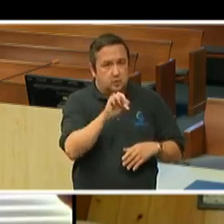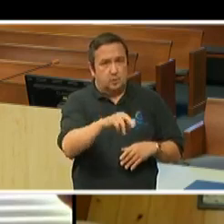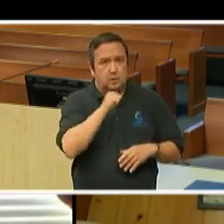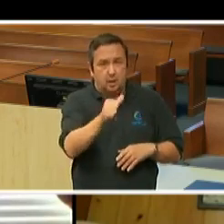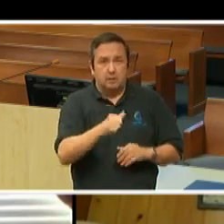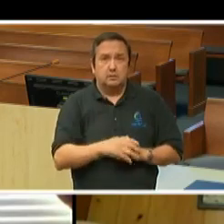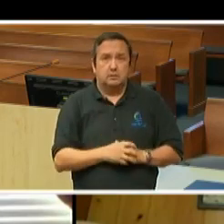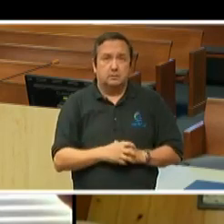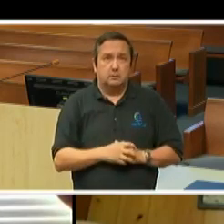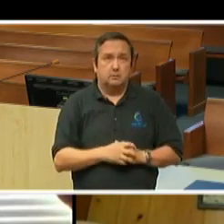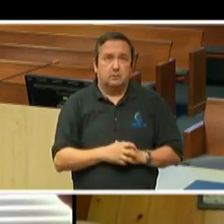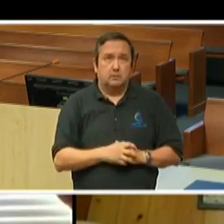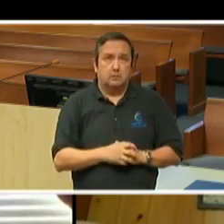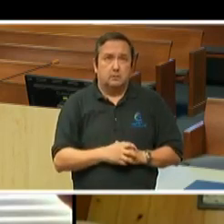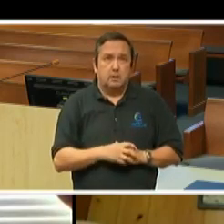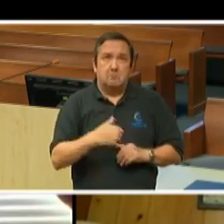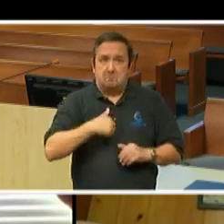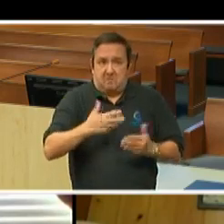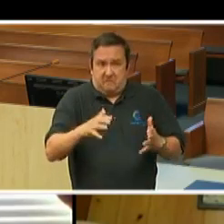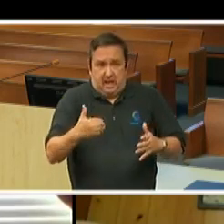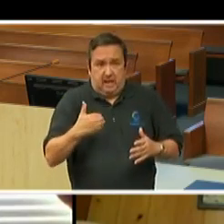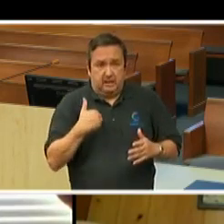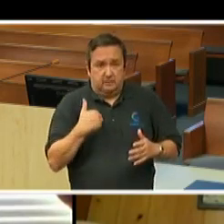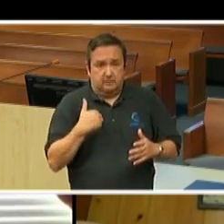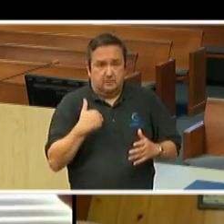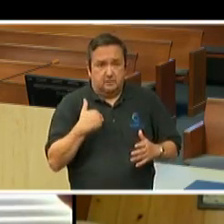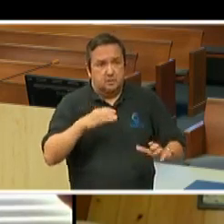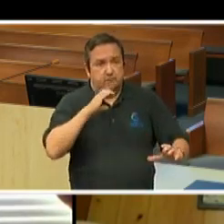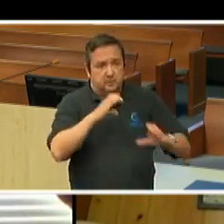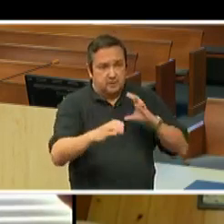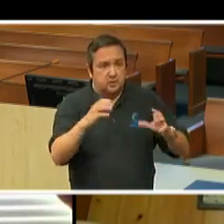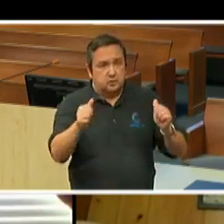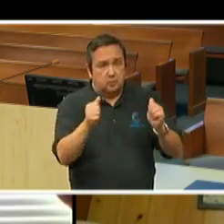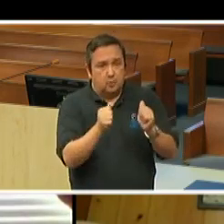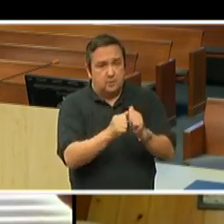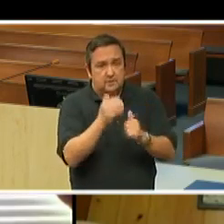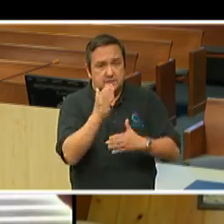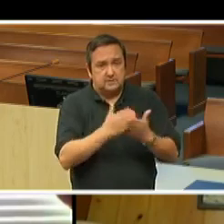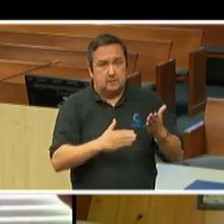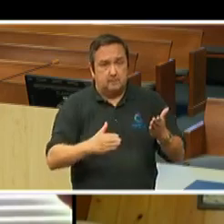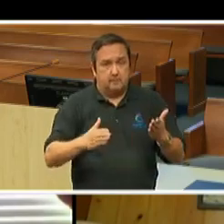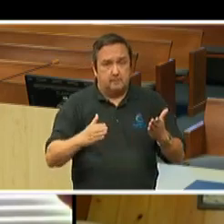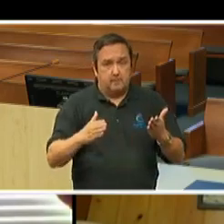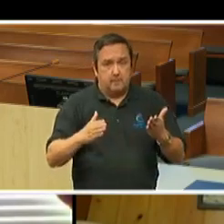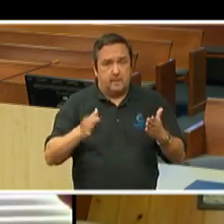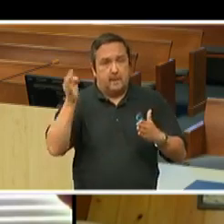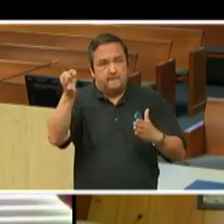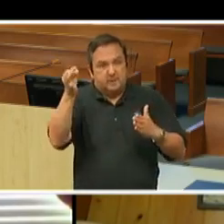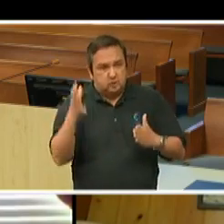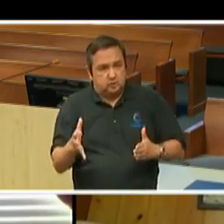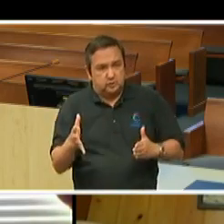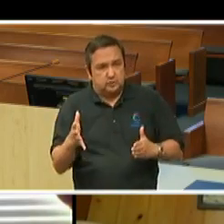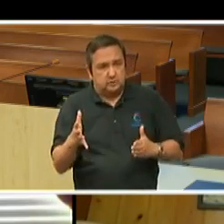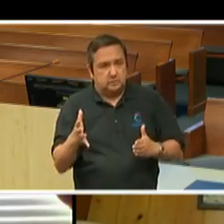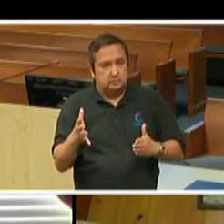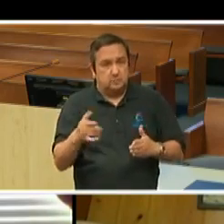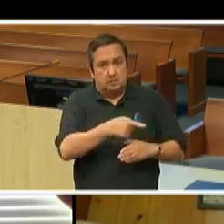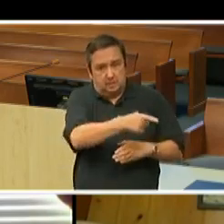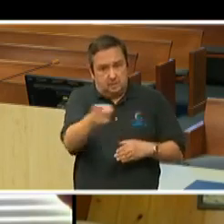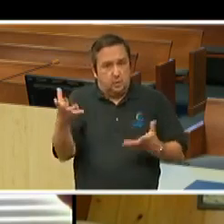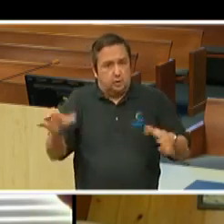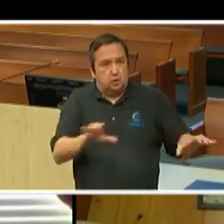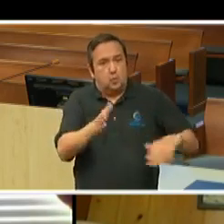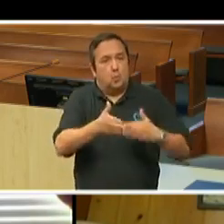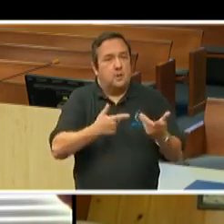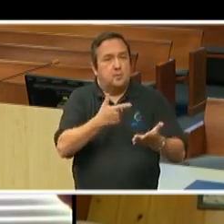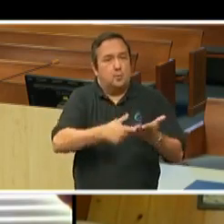But I had some conversation with some ministers, and they want to do what's